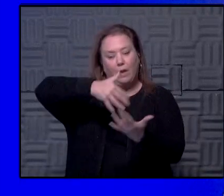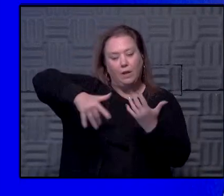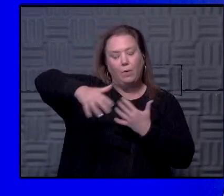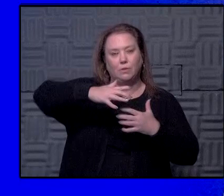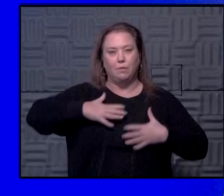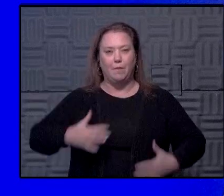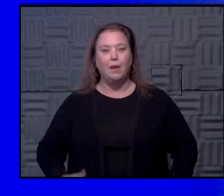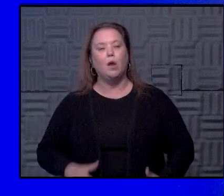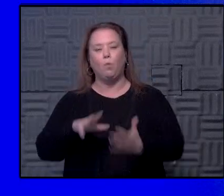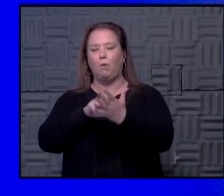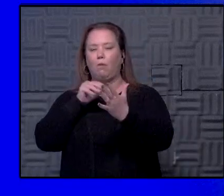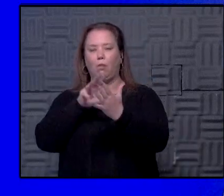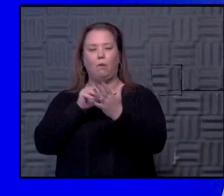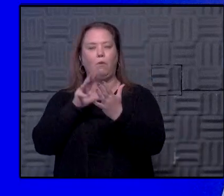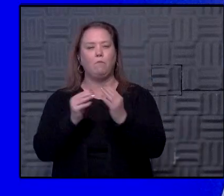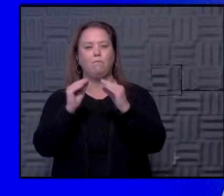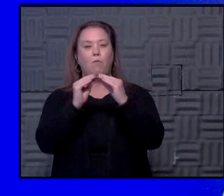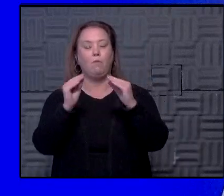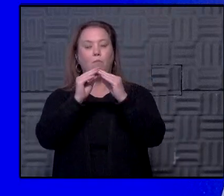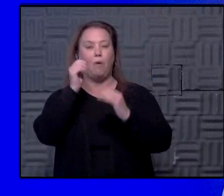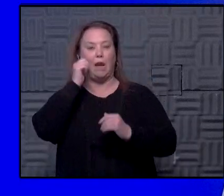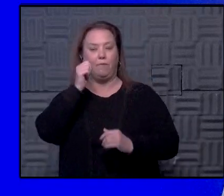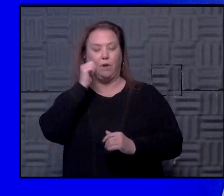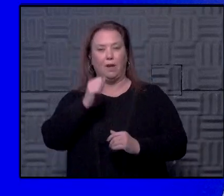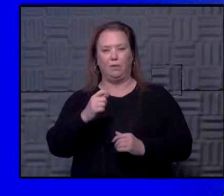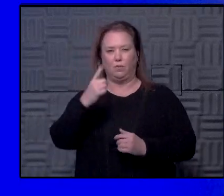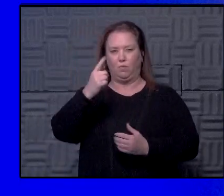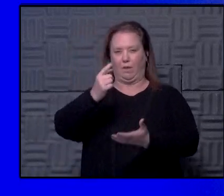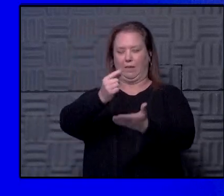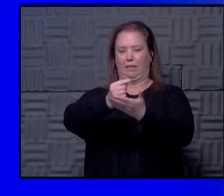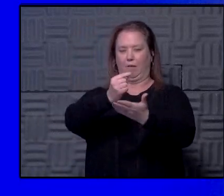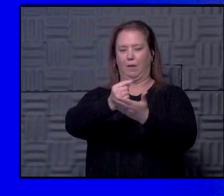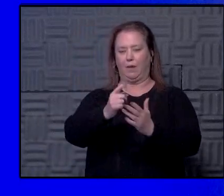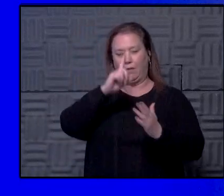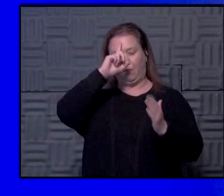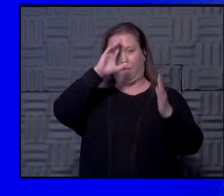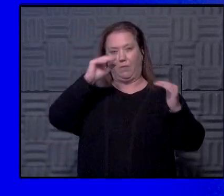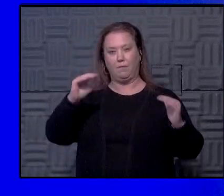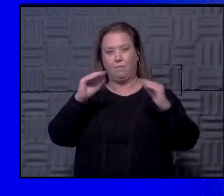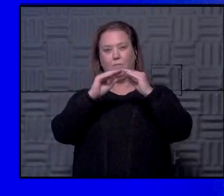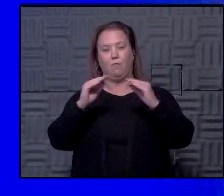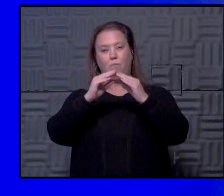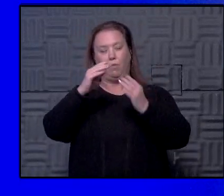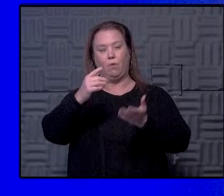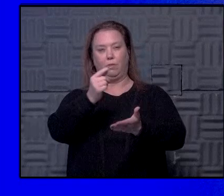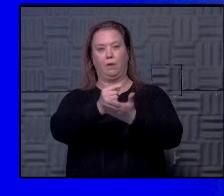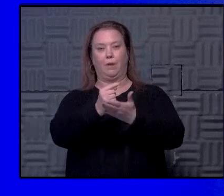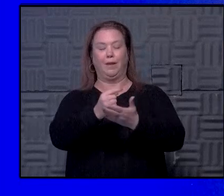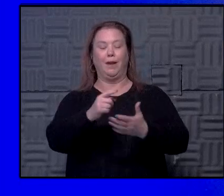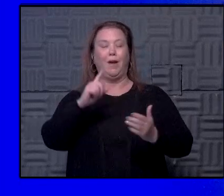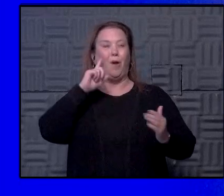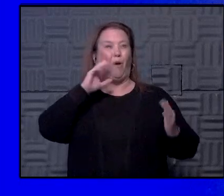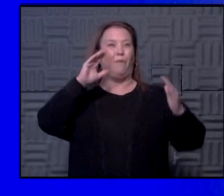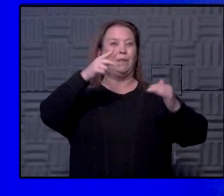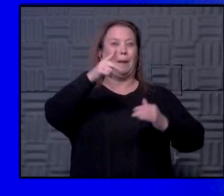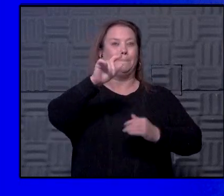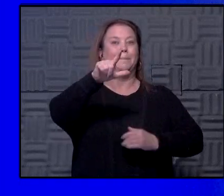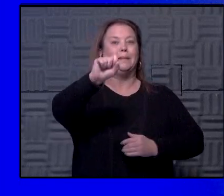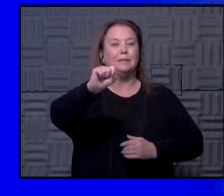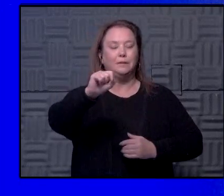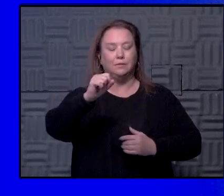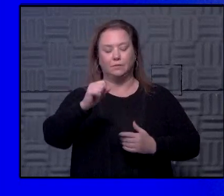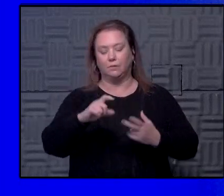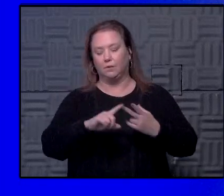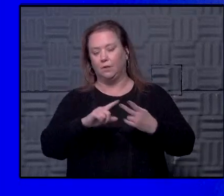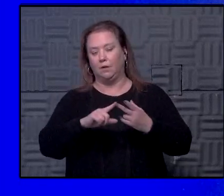body, although we're learning more every day. There really is one therapy, and hopefully there will be more therapies. Hopefully there will be pills that you can take as an outpatient,